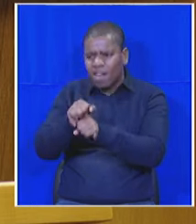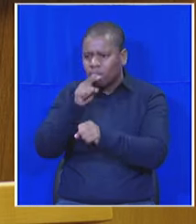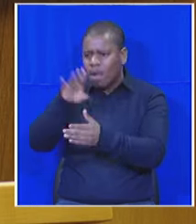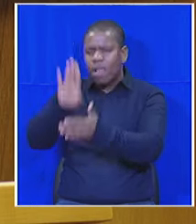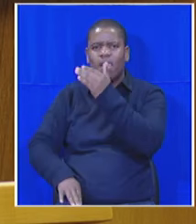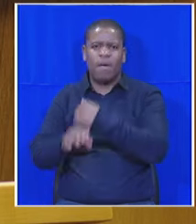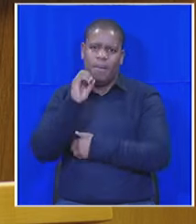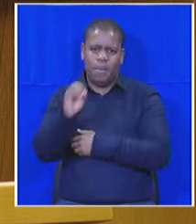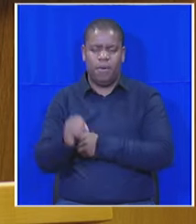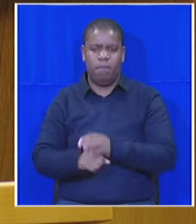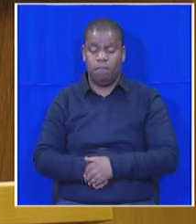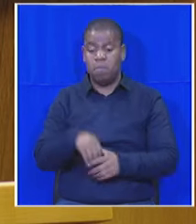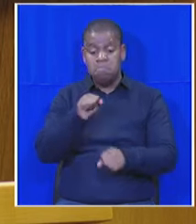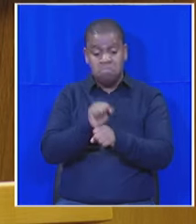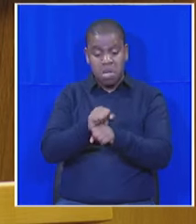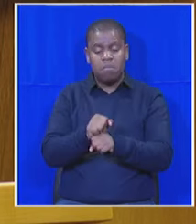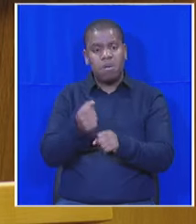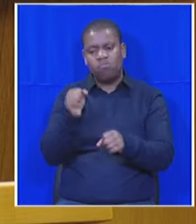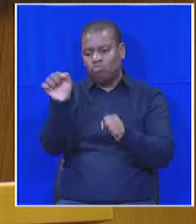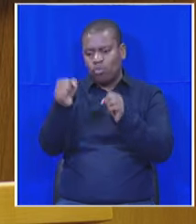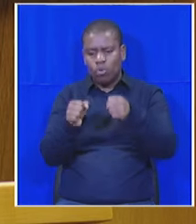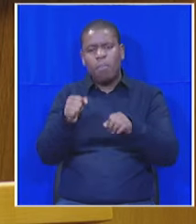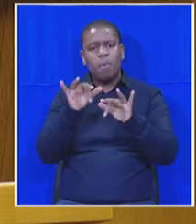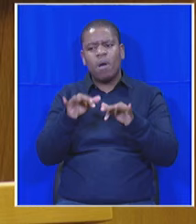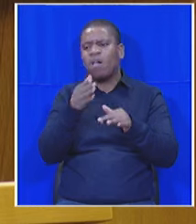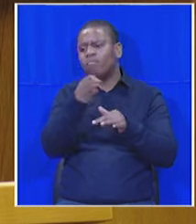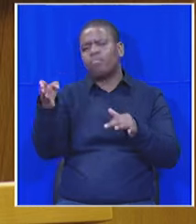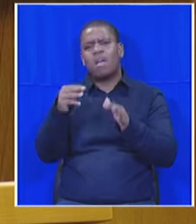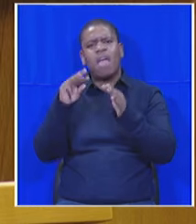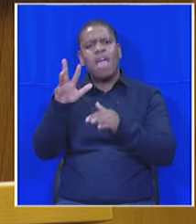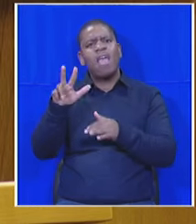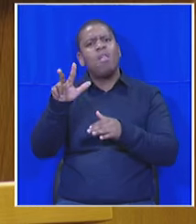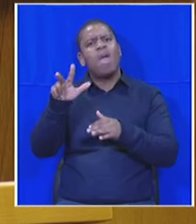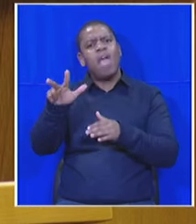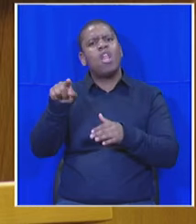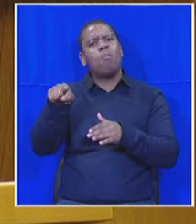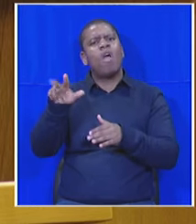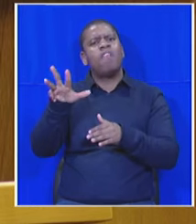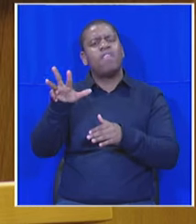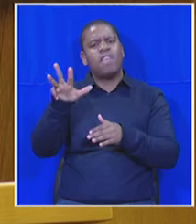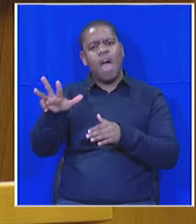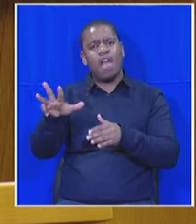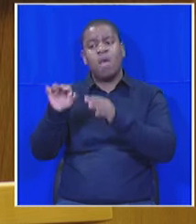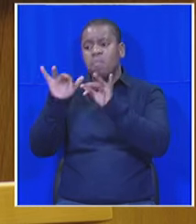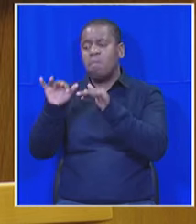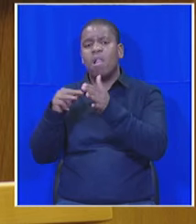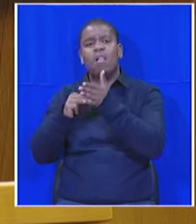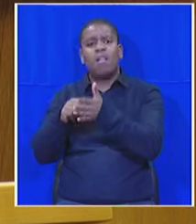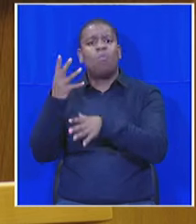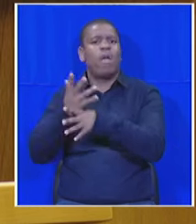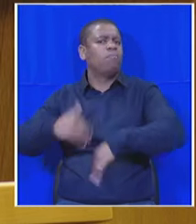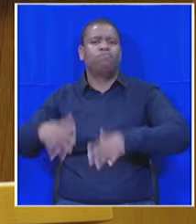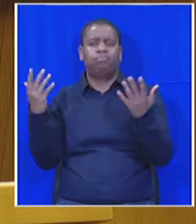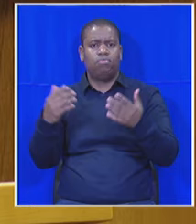very little to create jobs to alleviate the suffering of the 8.9 million unemployed South Africans. We object to